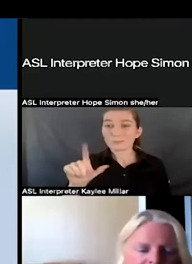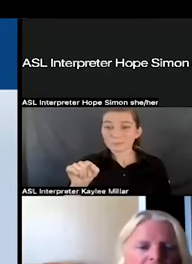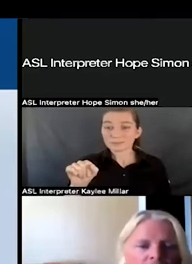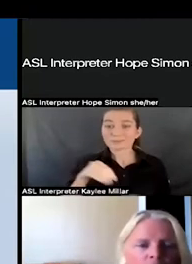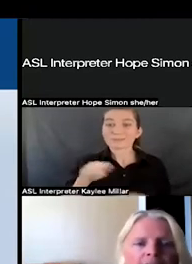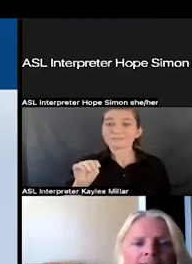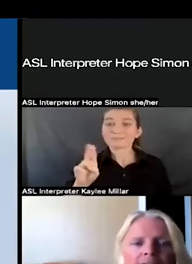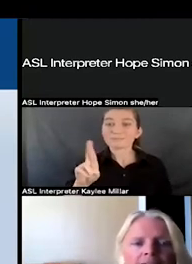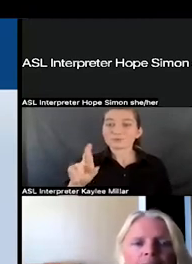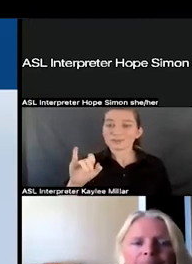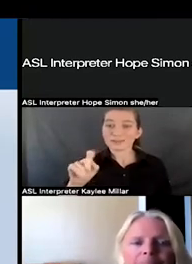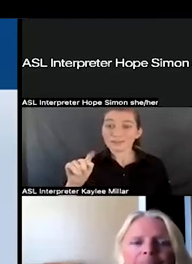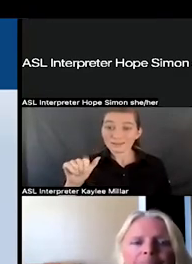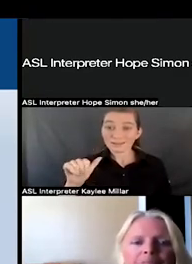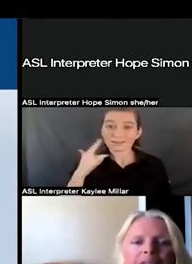And we